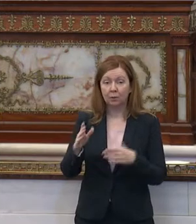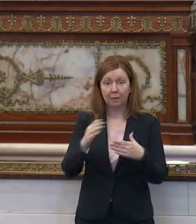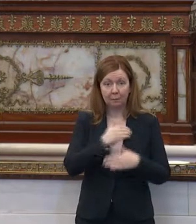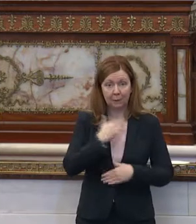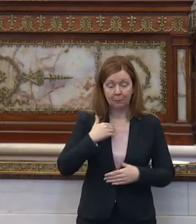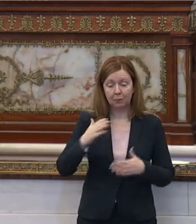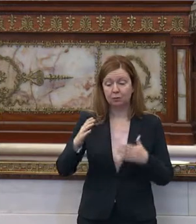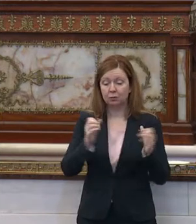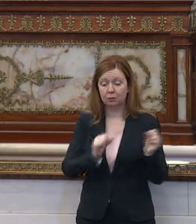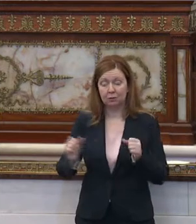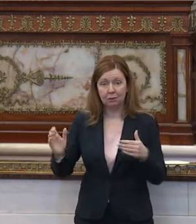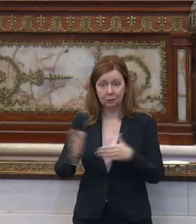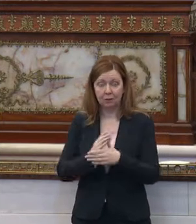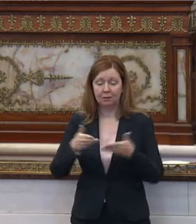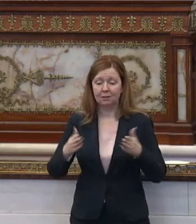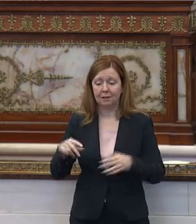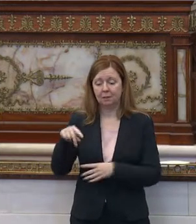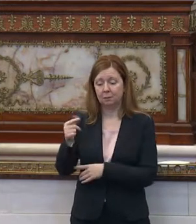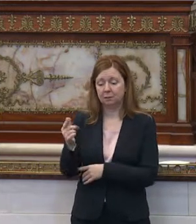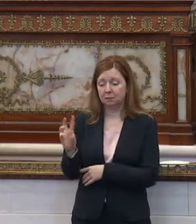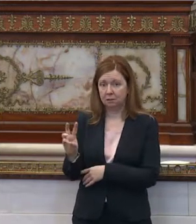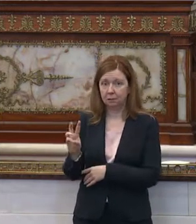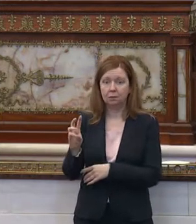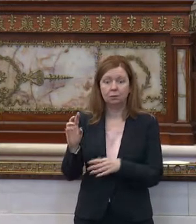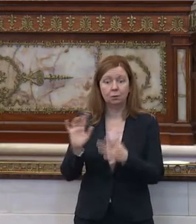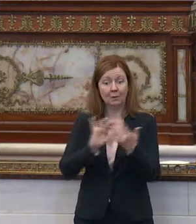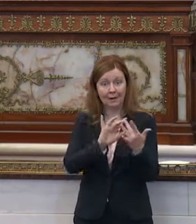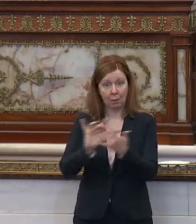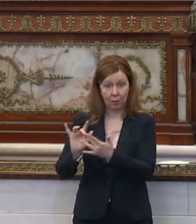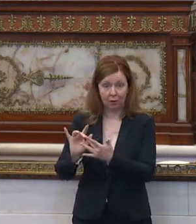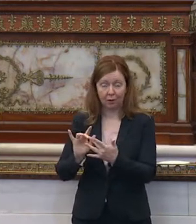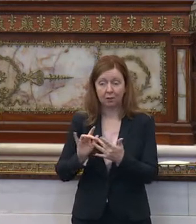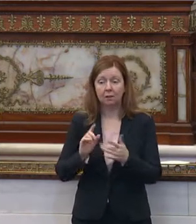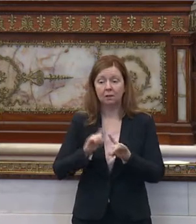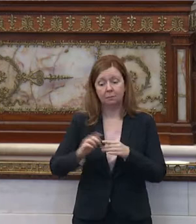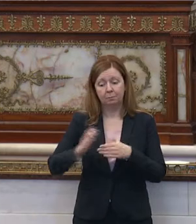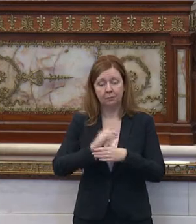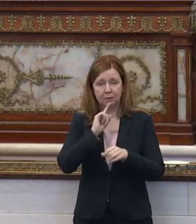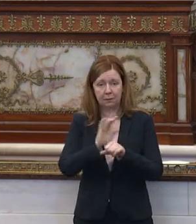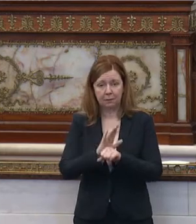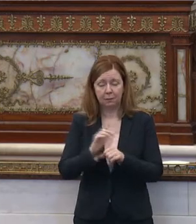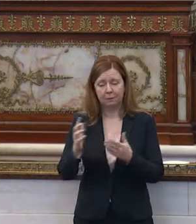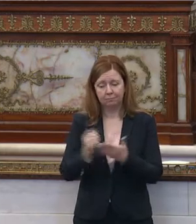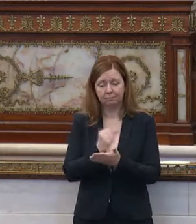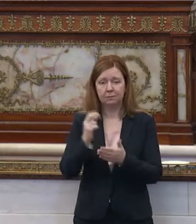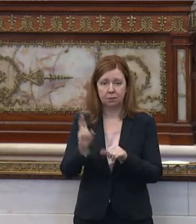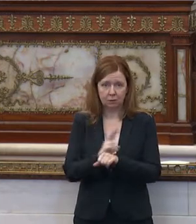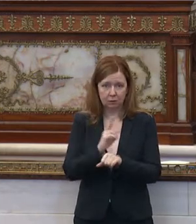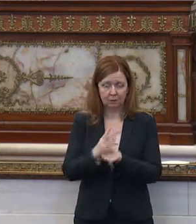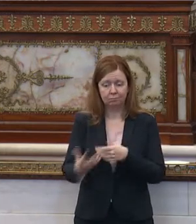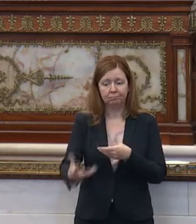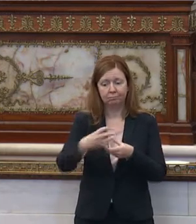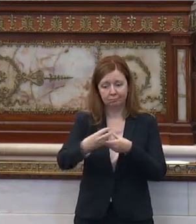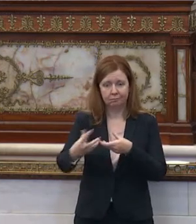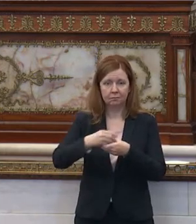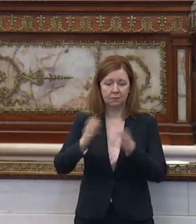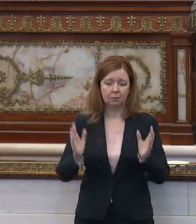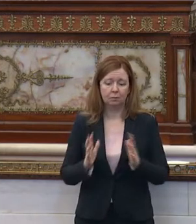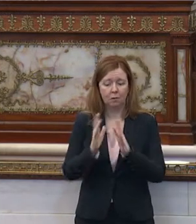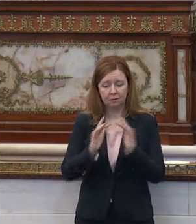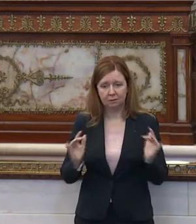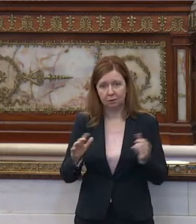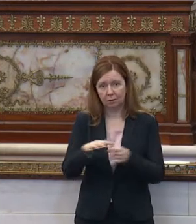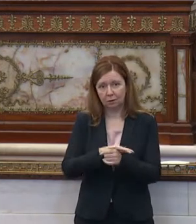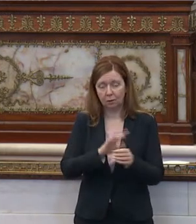these groups, it allows PGW to not only network, but share our commitment to the utilization and inclusion of small, diverse, and